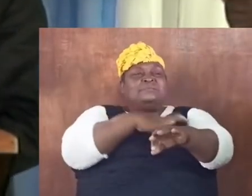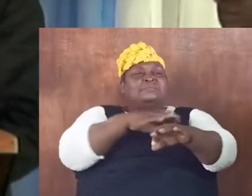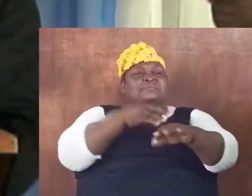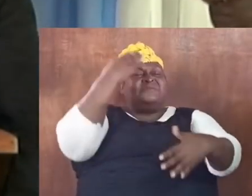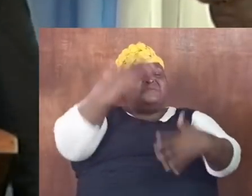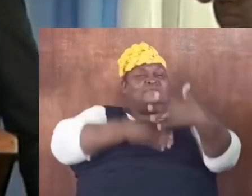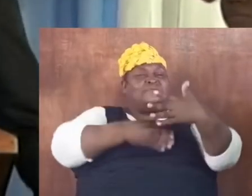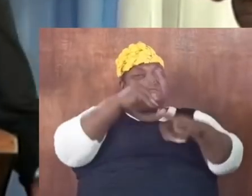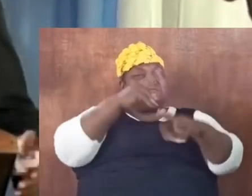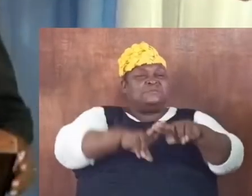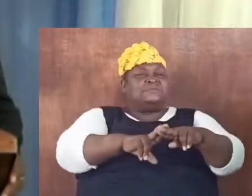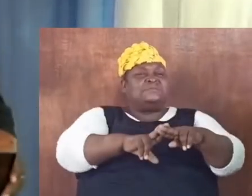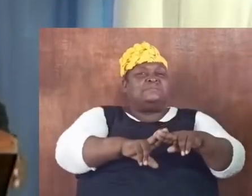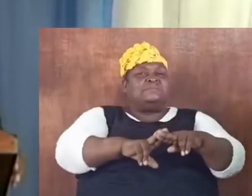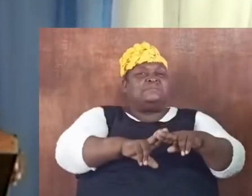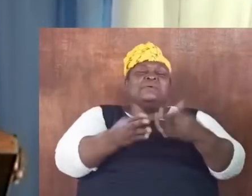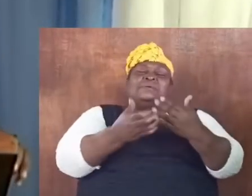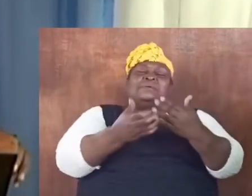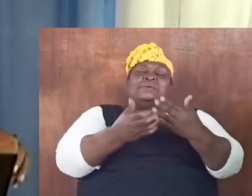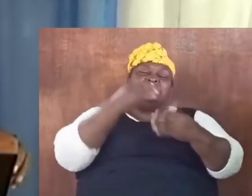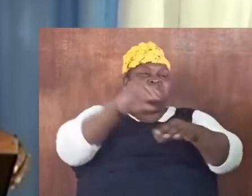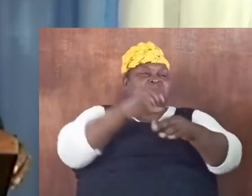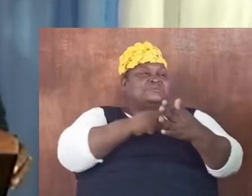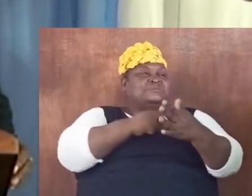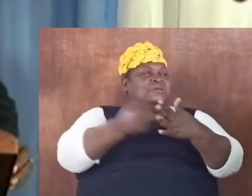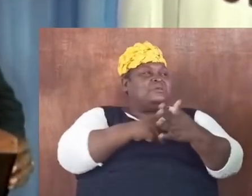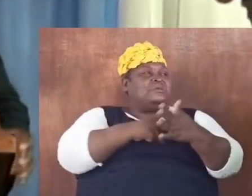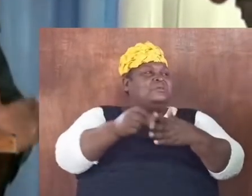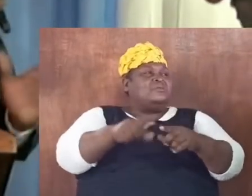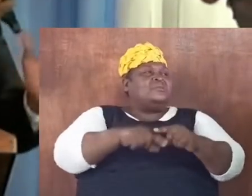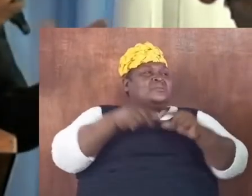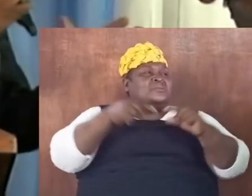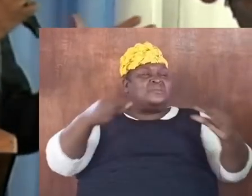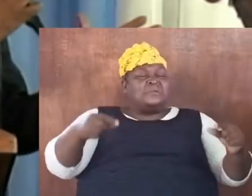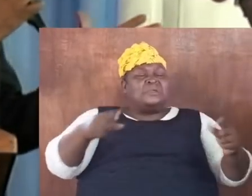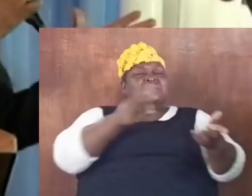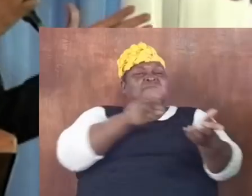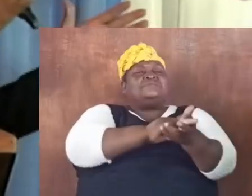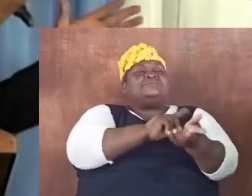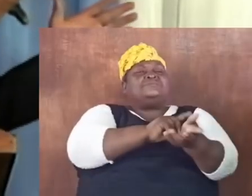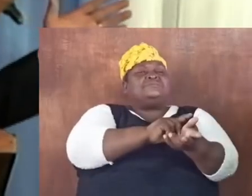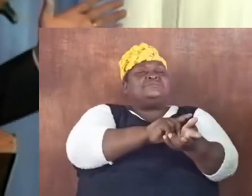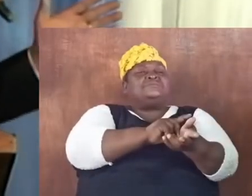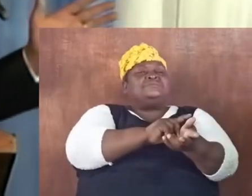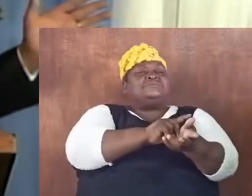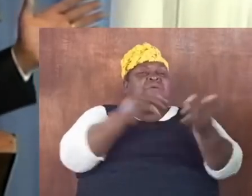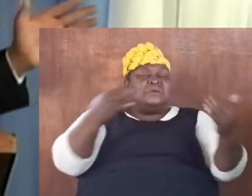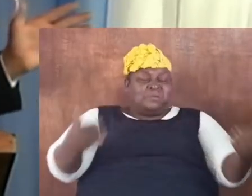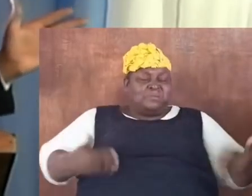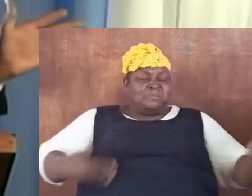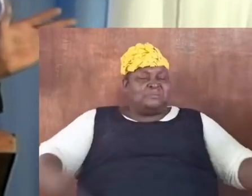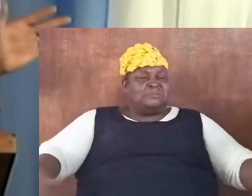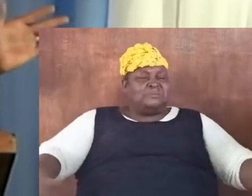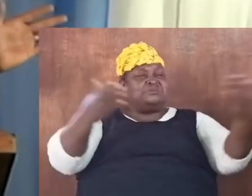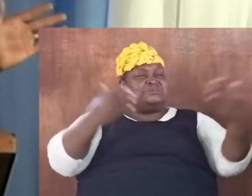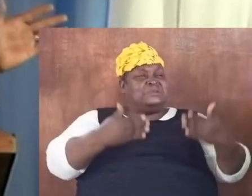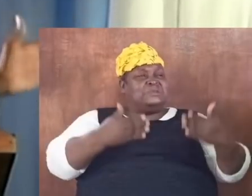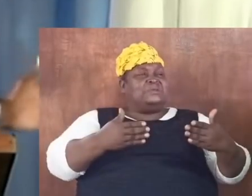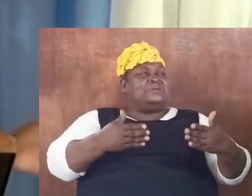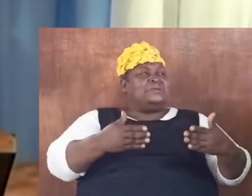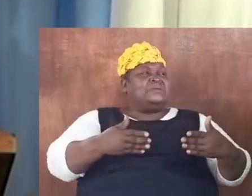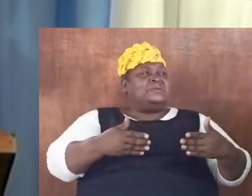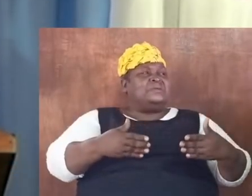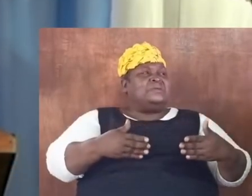seated. It's a simple chorus. It says, the great physician now is here.